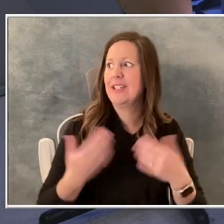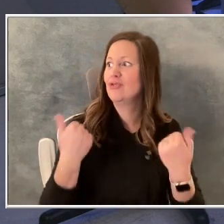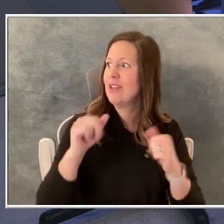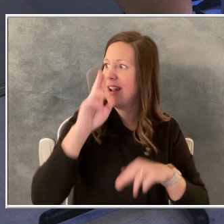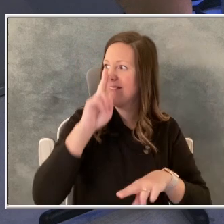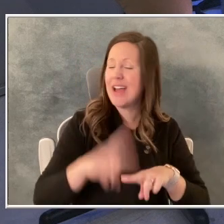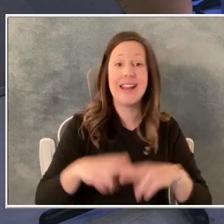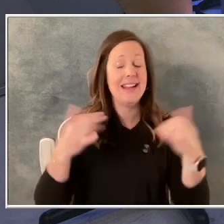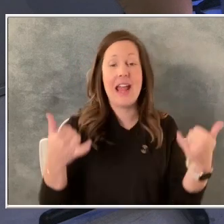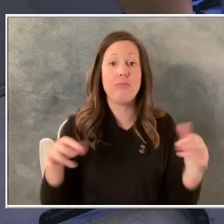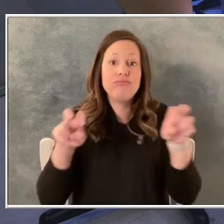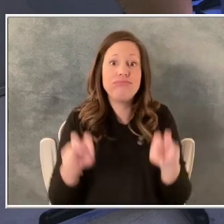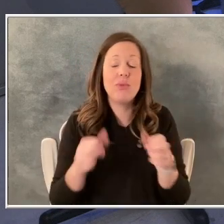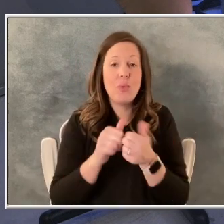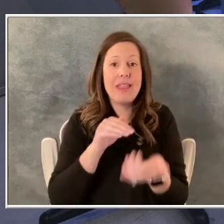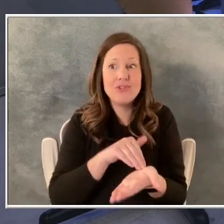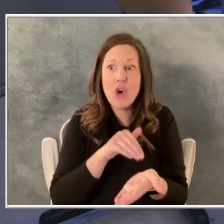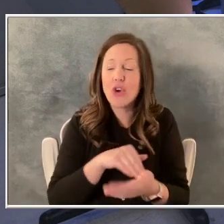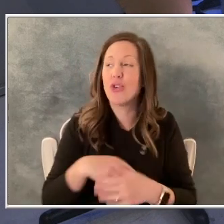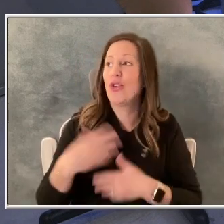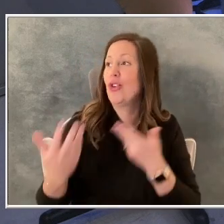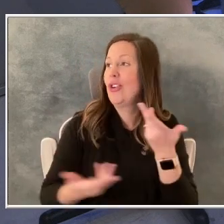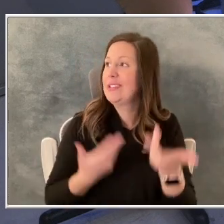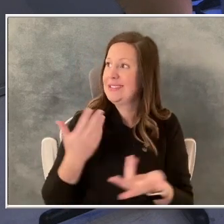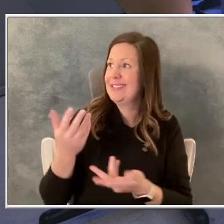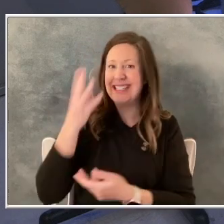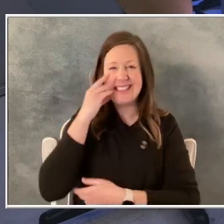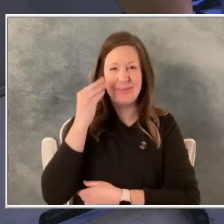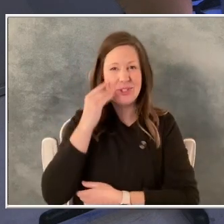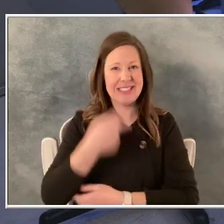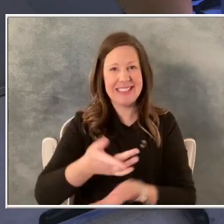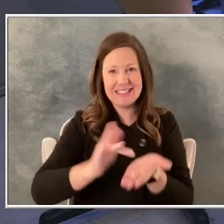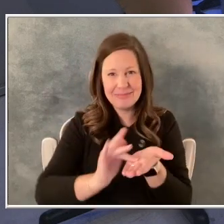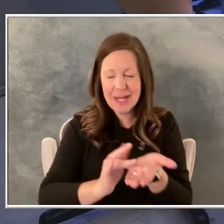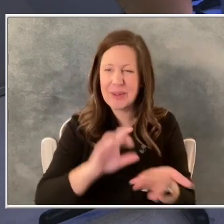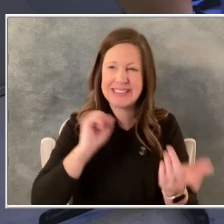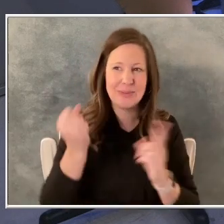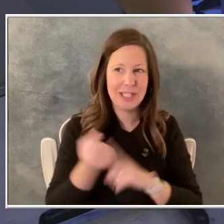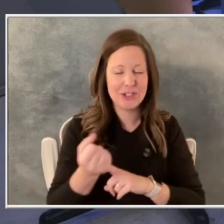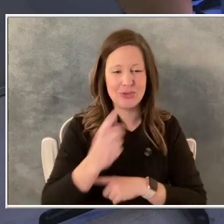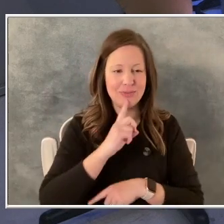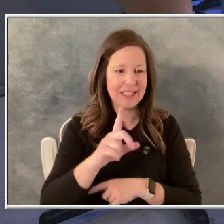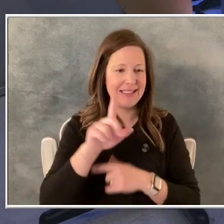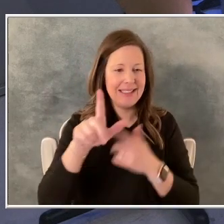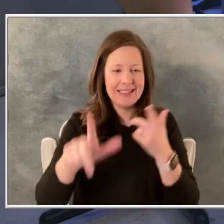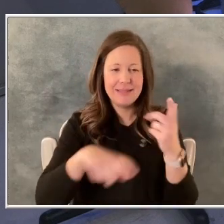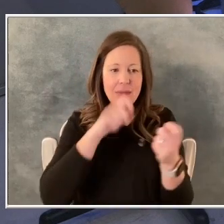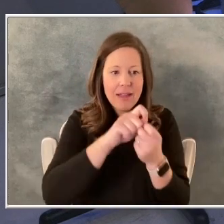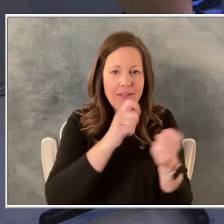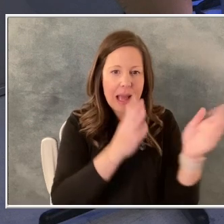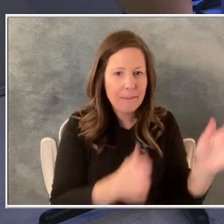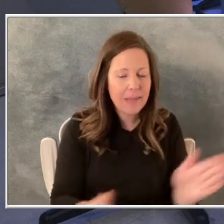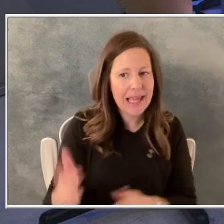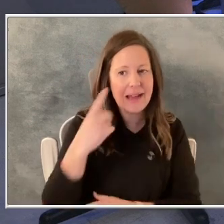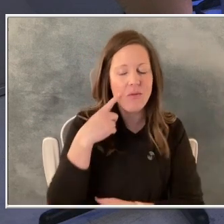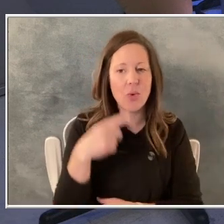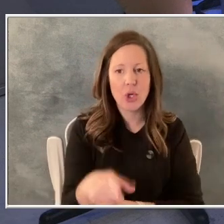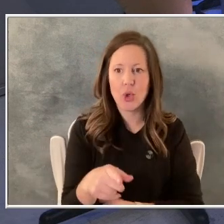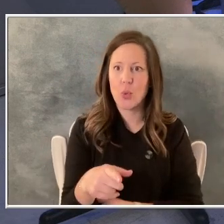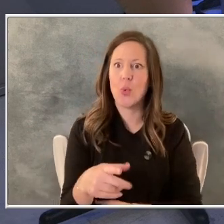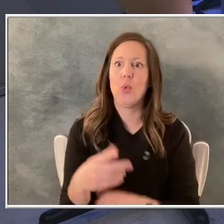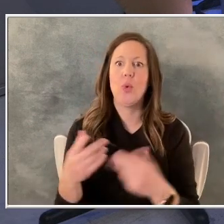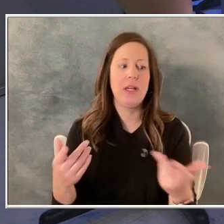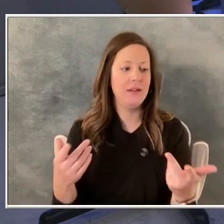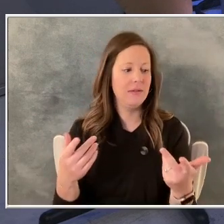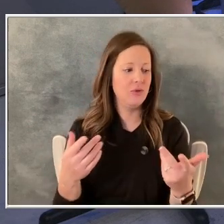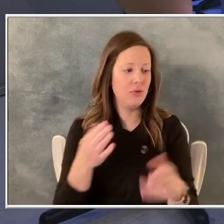Chen hearing all these big words thrown at you, and trying to go through this very specified plan to get you in remission.